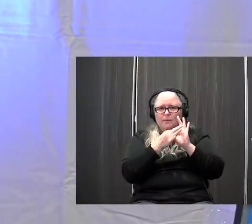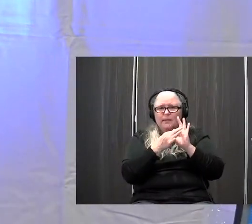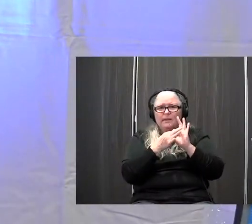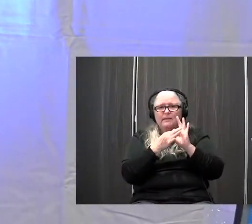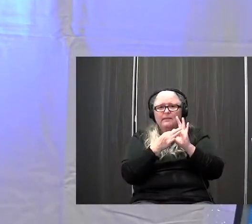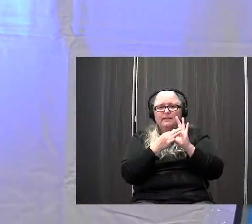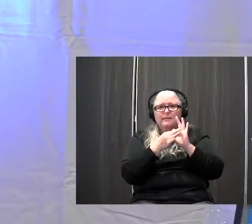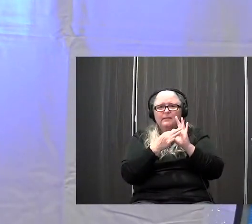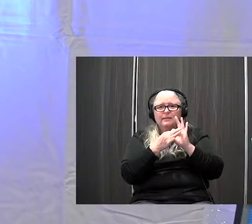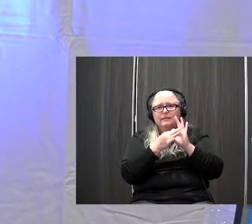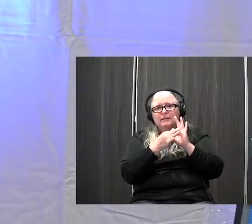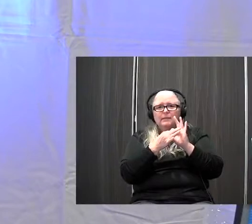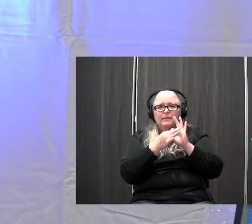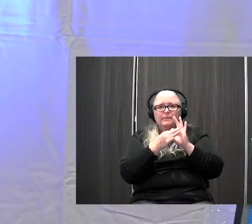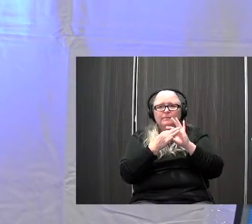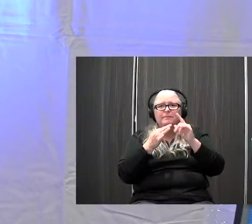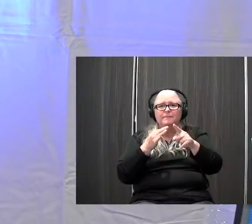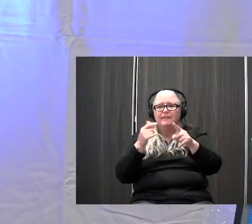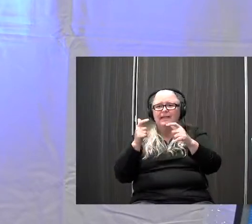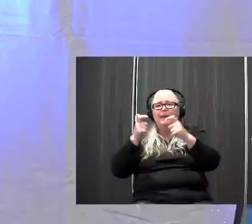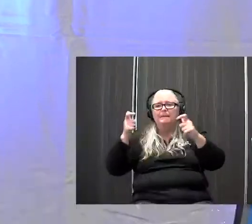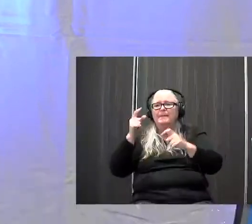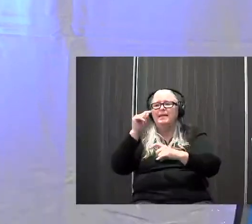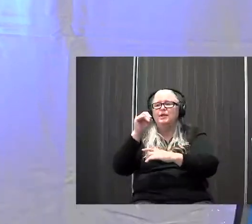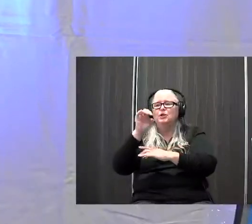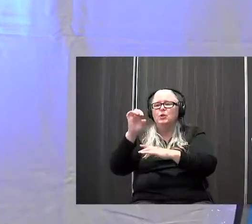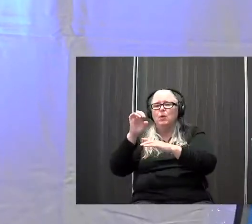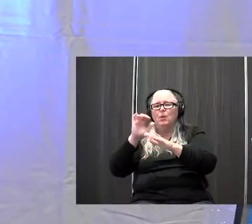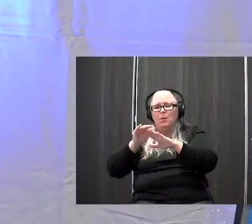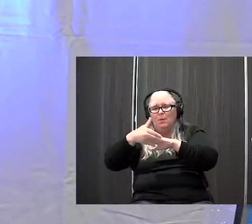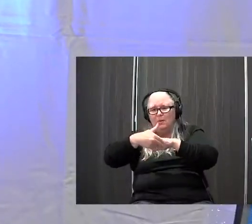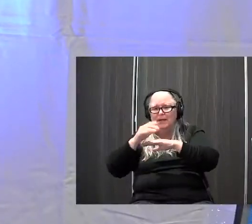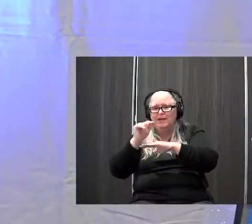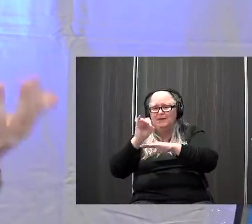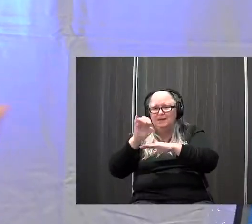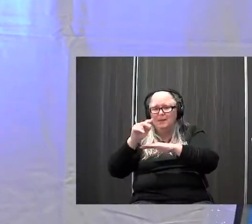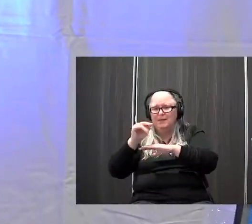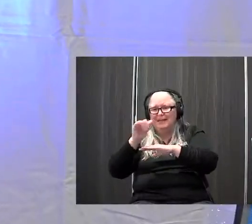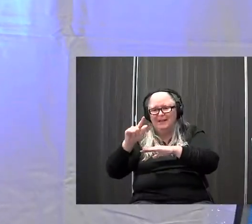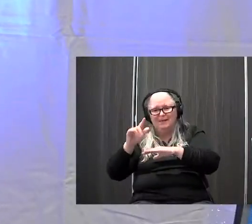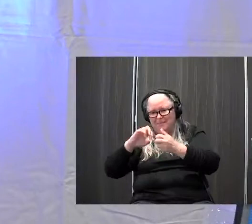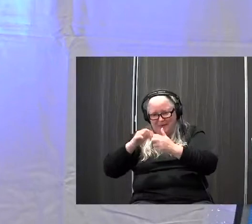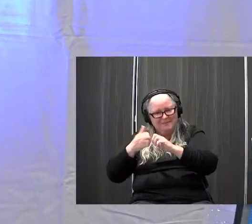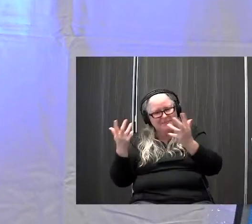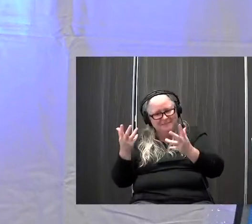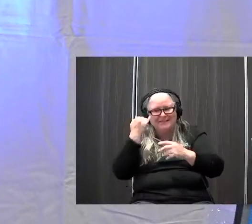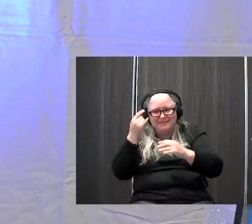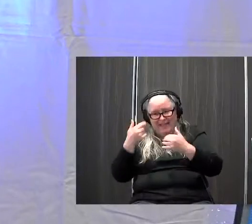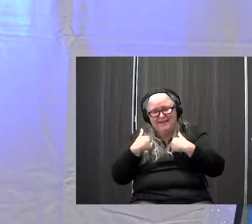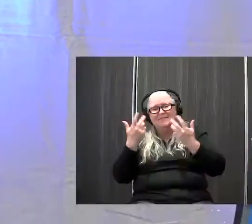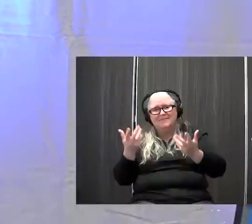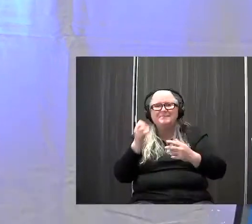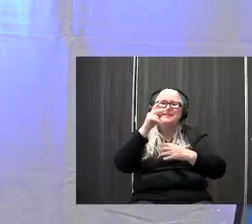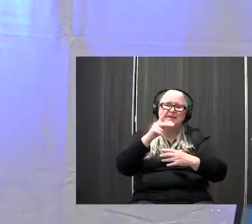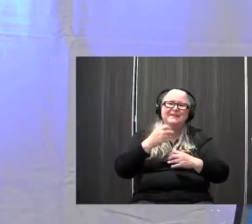they Big toenail problem. Let's just make it kind of crazy. Okay. Big toenail problem. So,